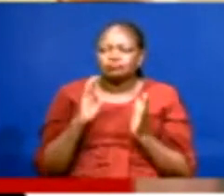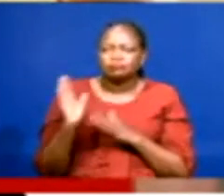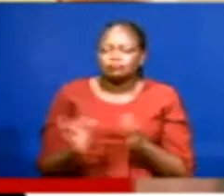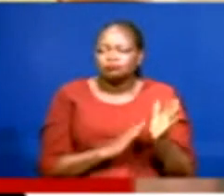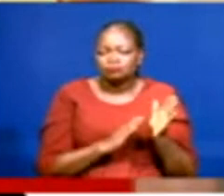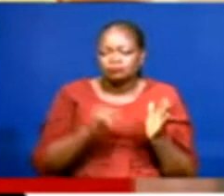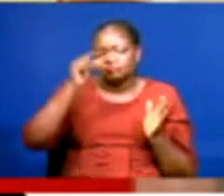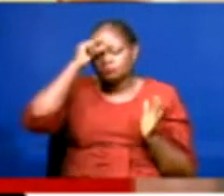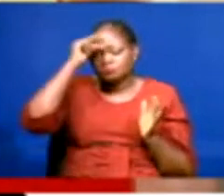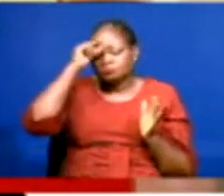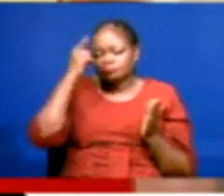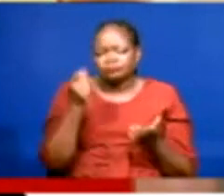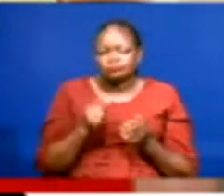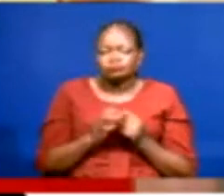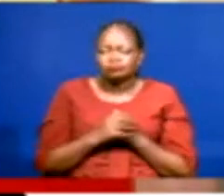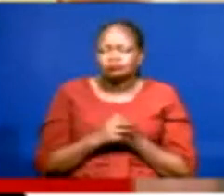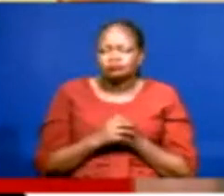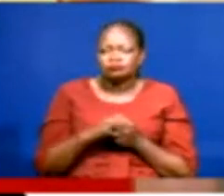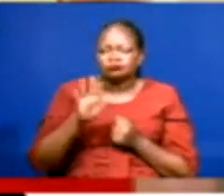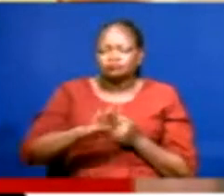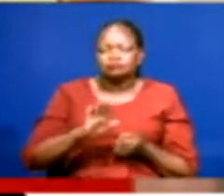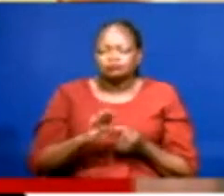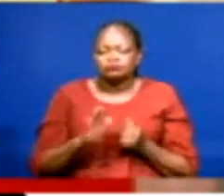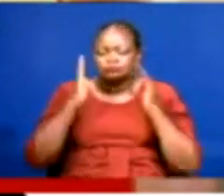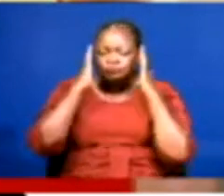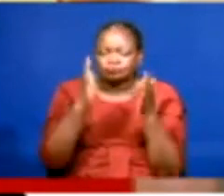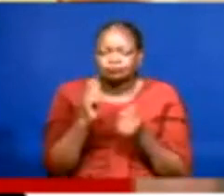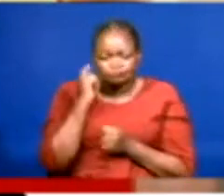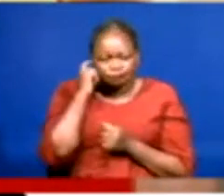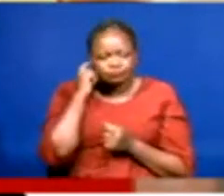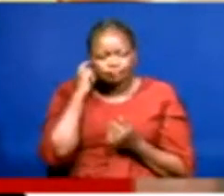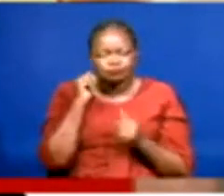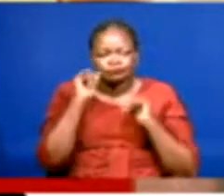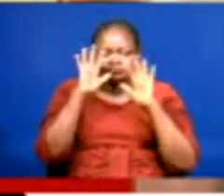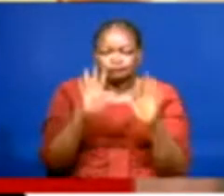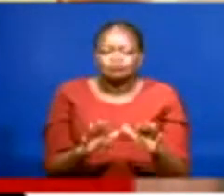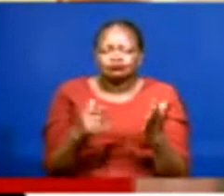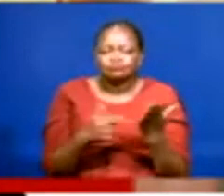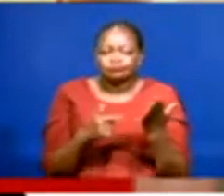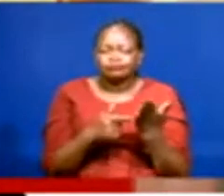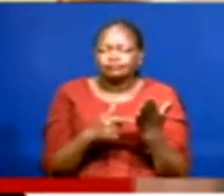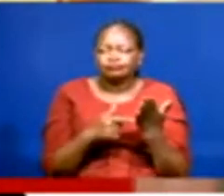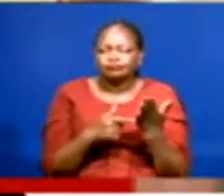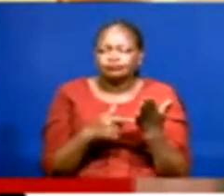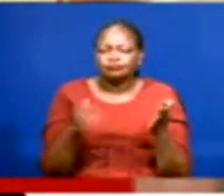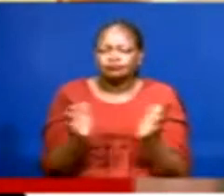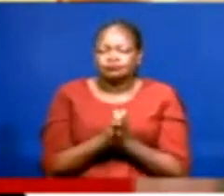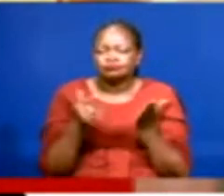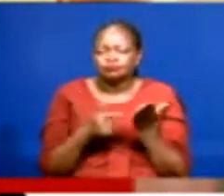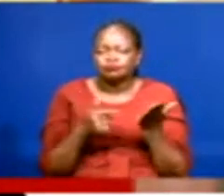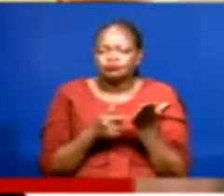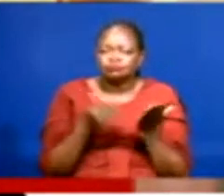the government is a noble area of focus. The importance of technology and digital trading